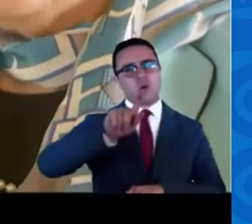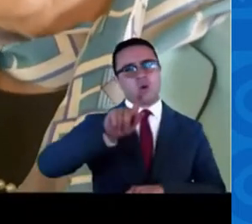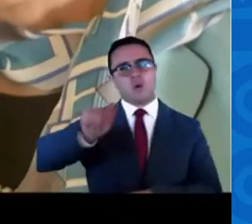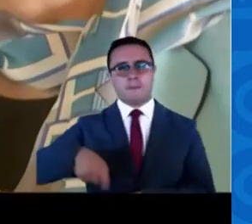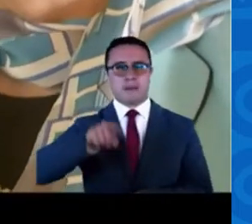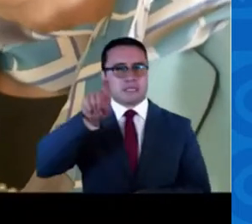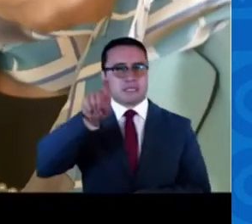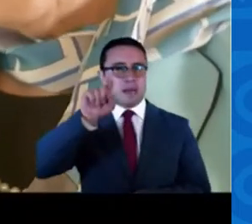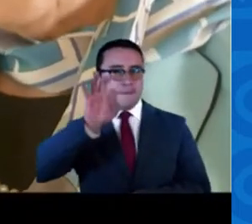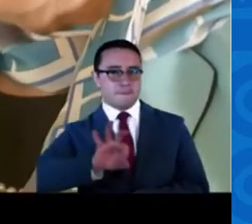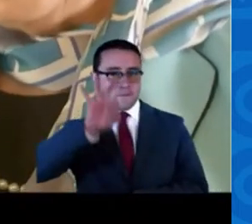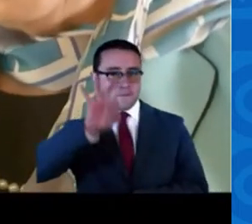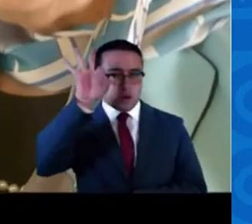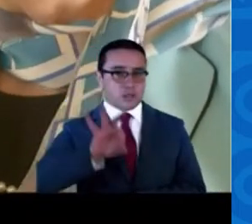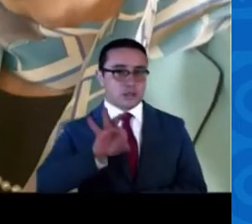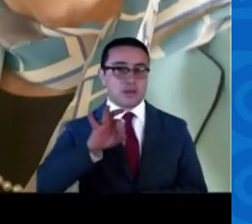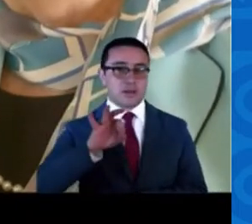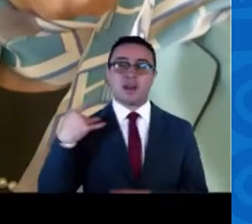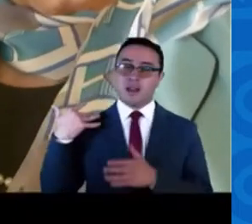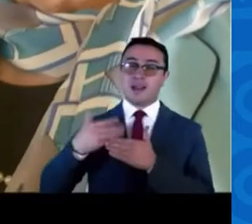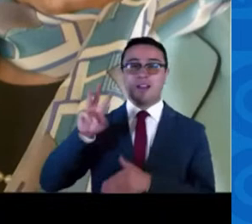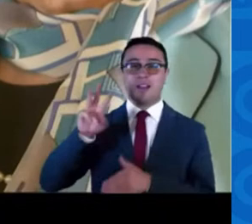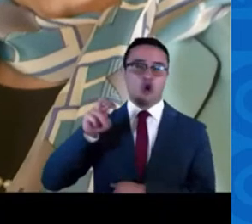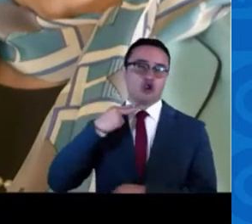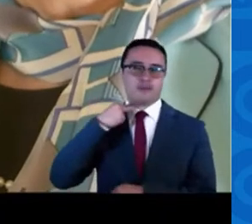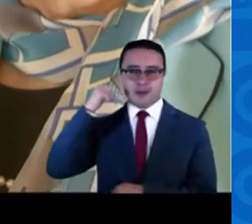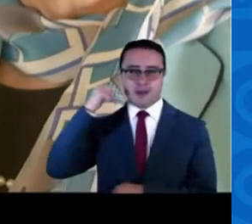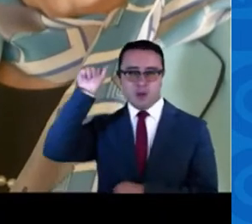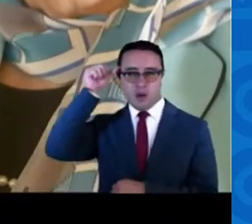efforts. It rates at